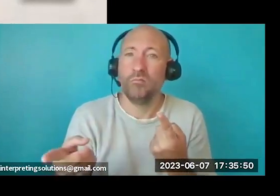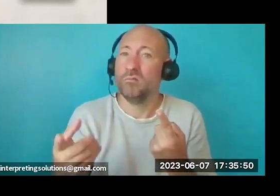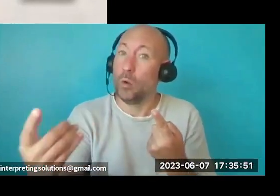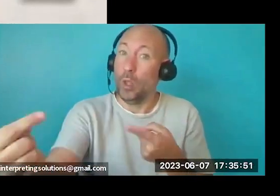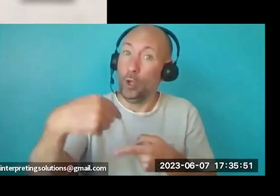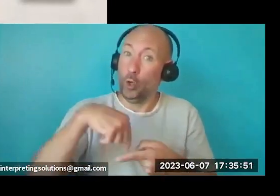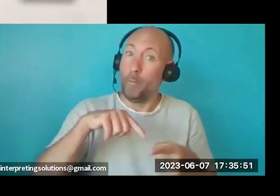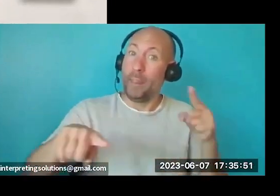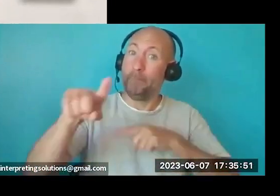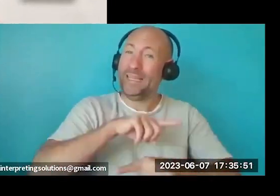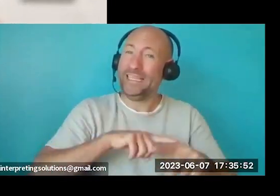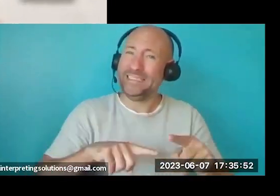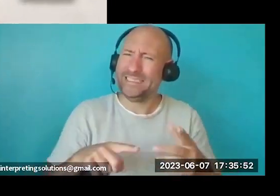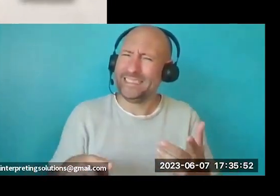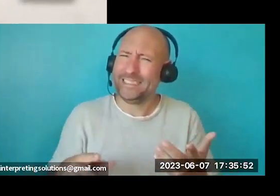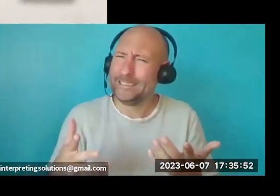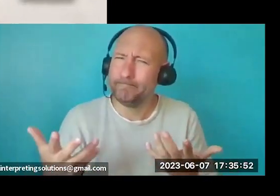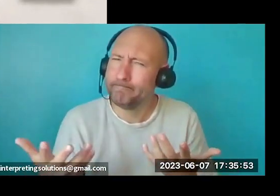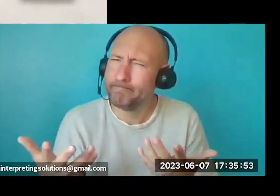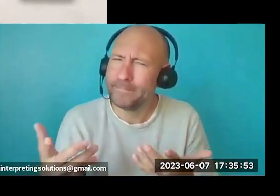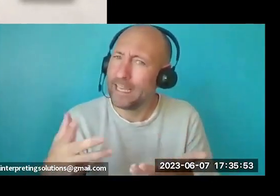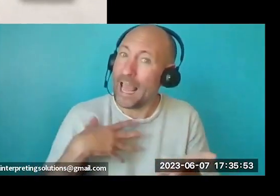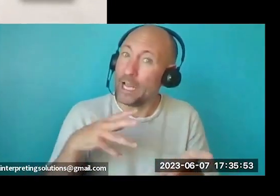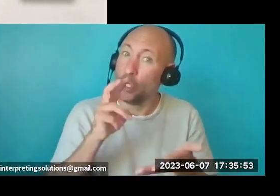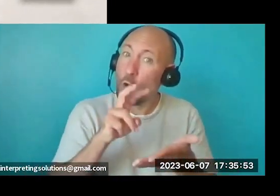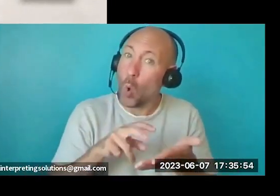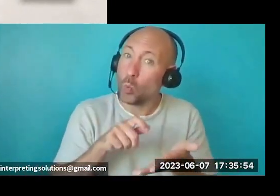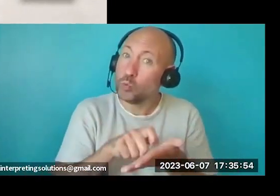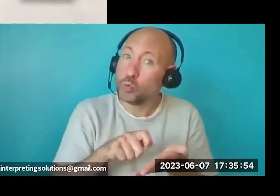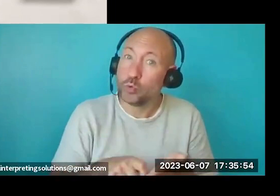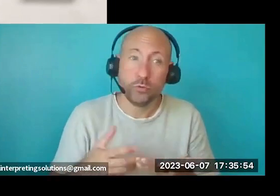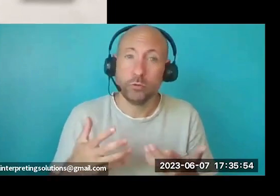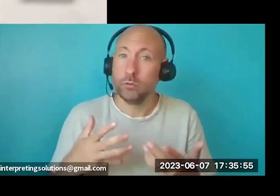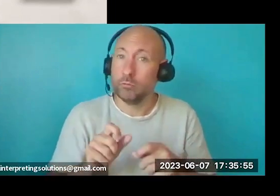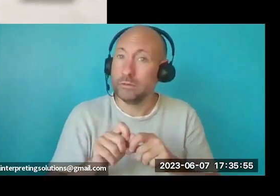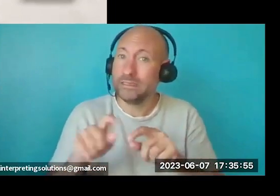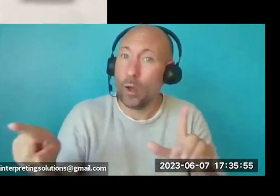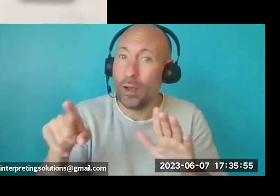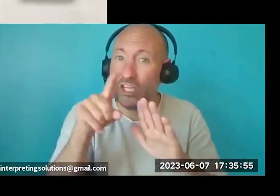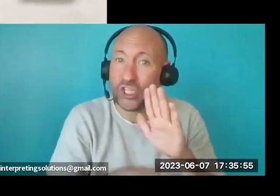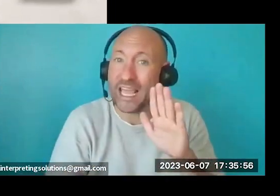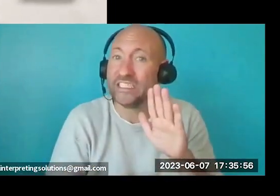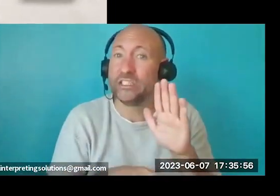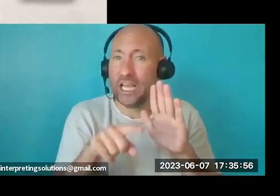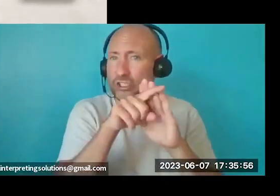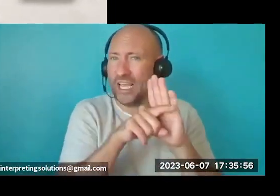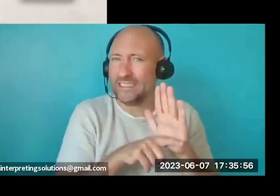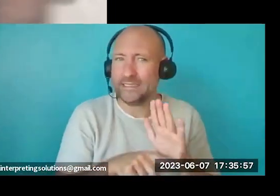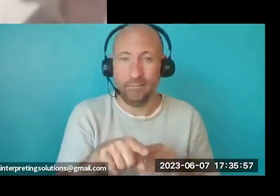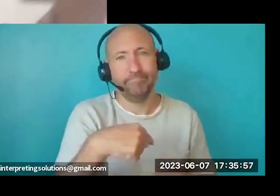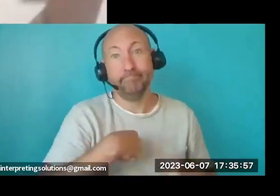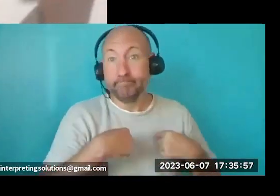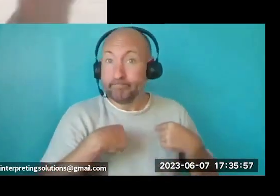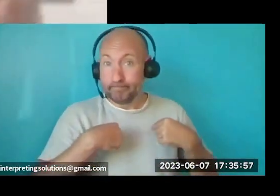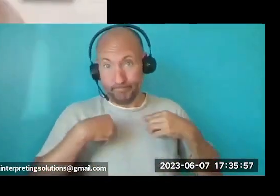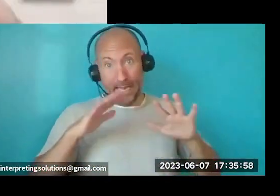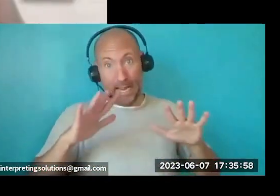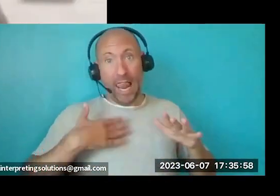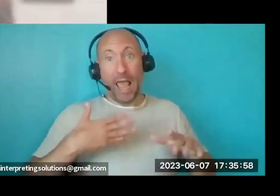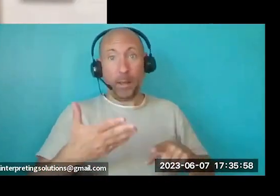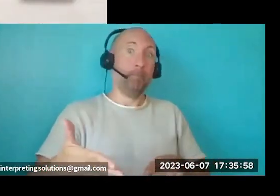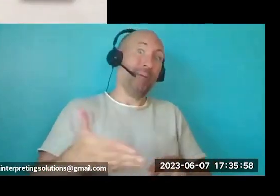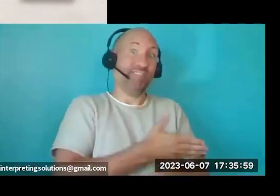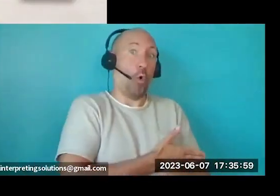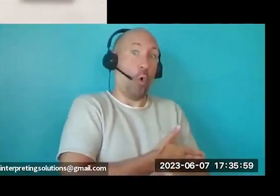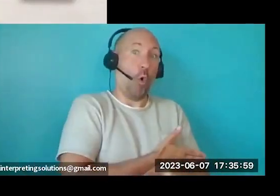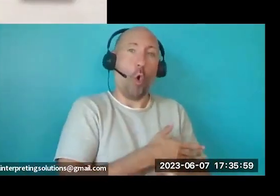meetings. Do people like to have notes? Do people like to have an agenda for what they're talking about? For example, I really like to know ahead of time,